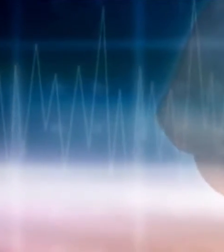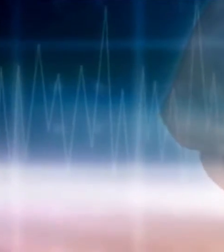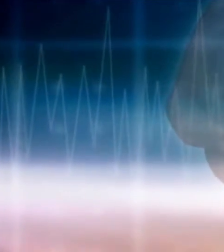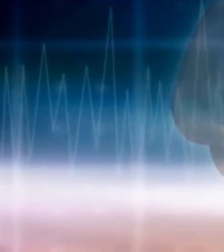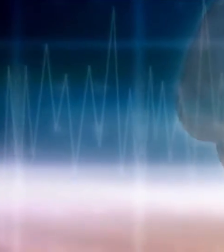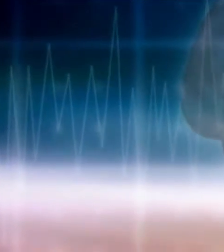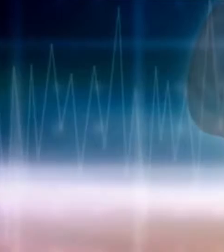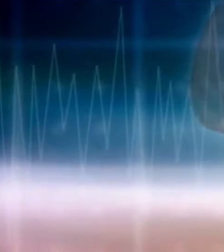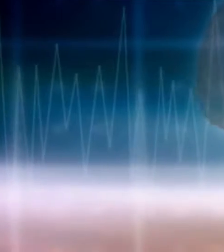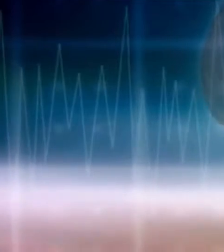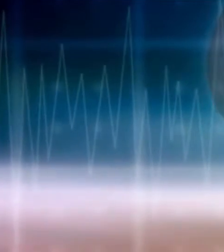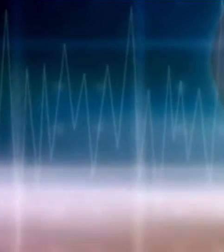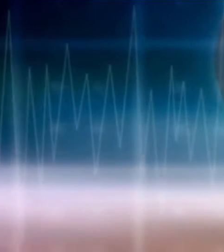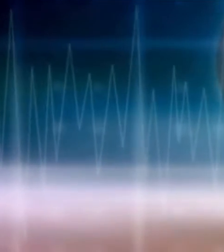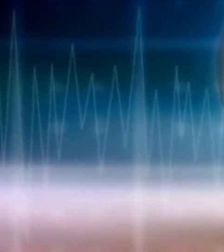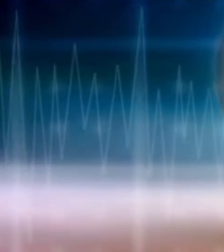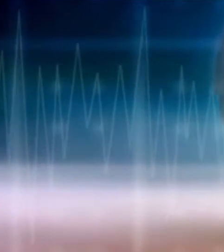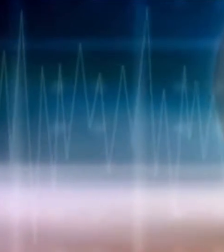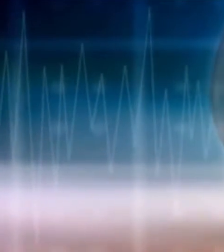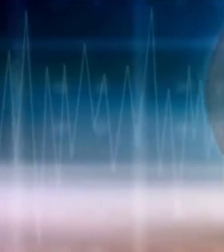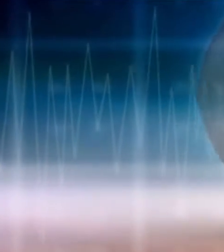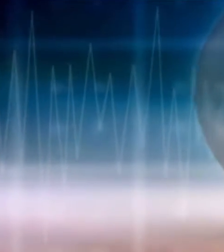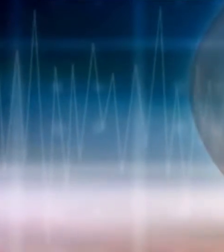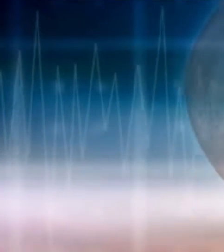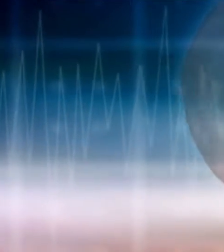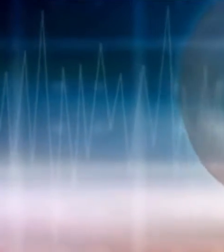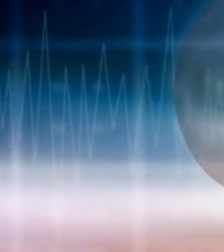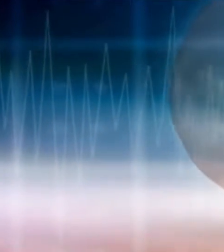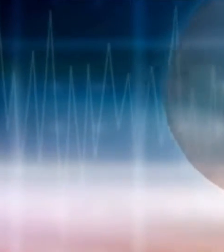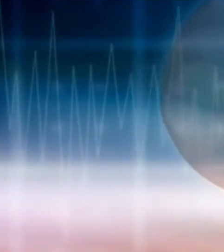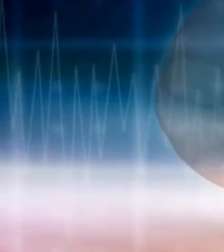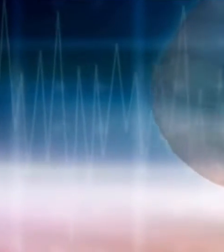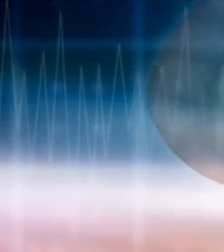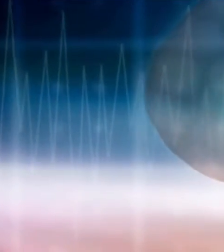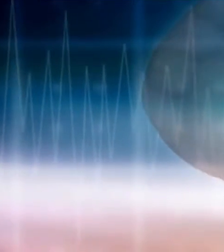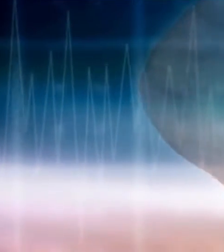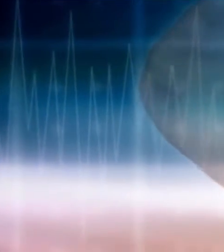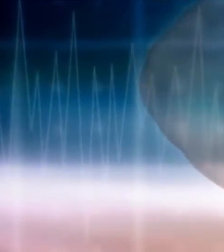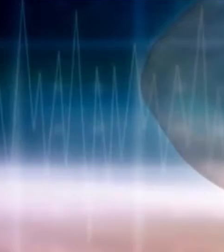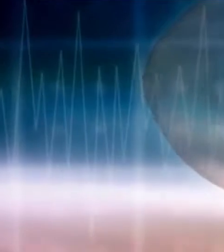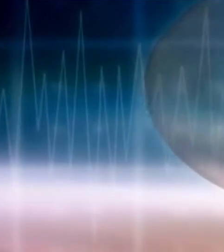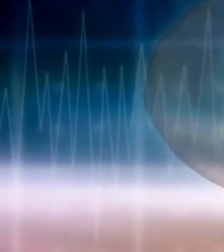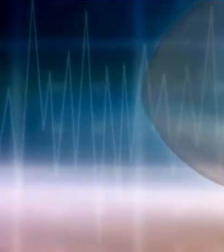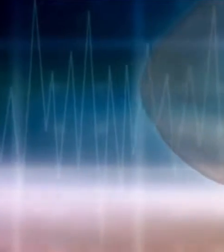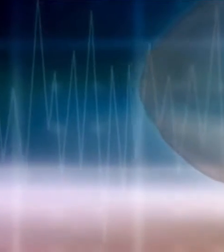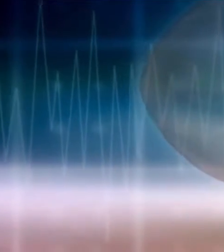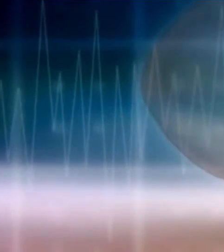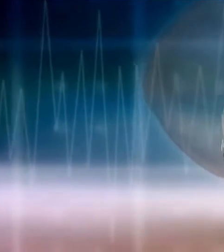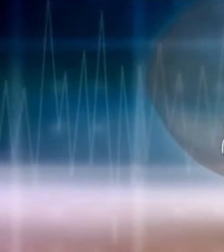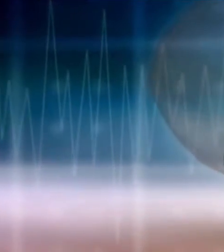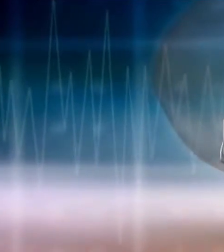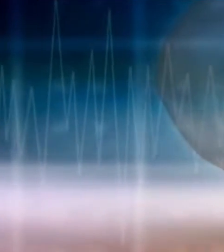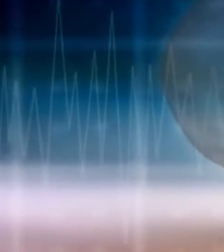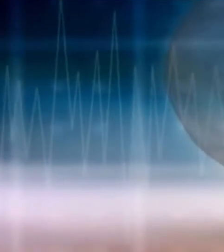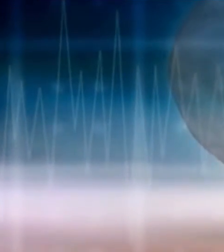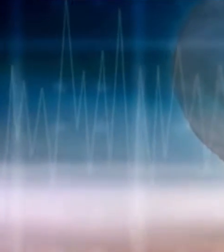For example, both hearing and producing spoken language, or seeing and producing sign language. We can accomplish this because